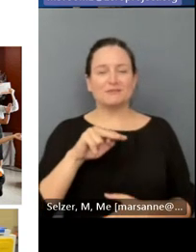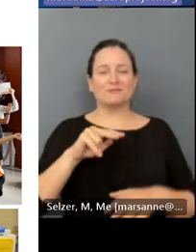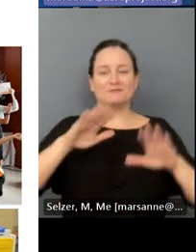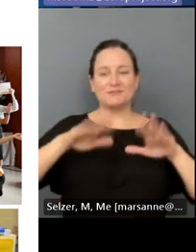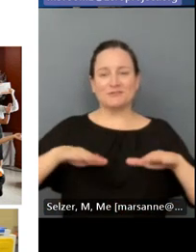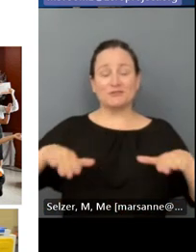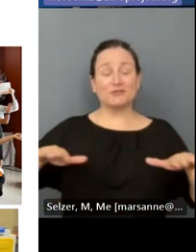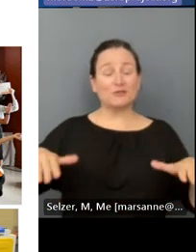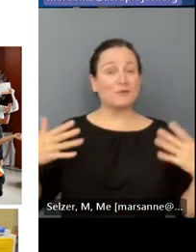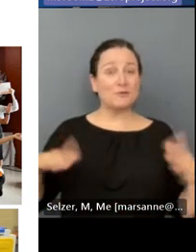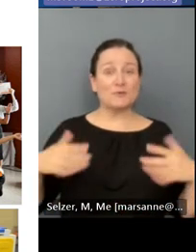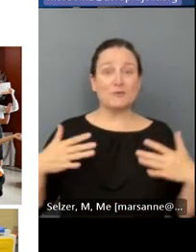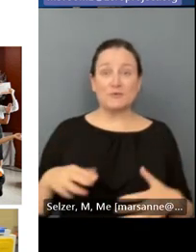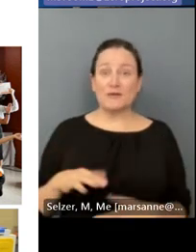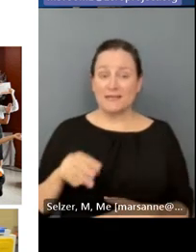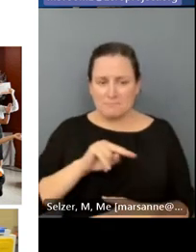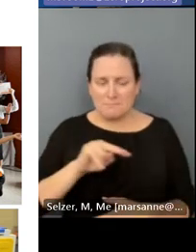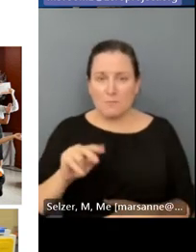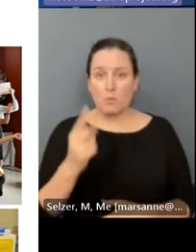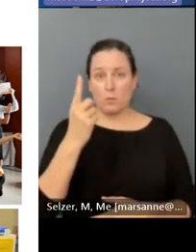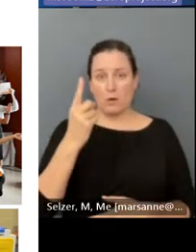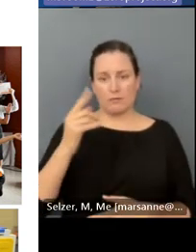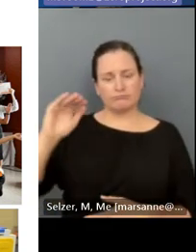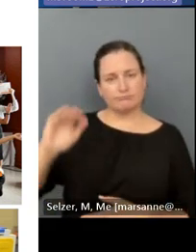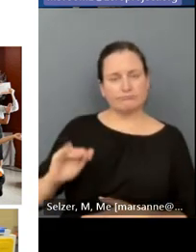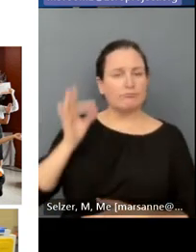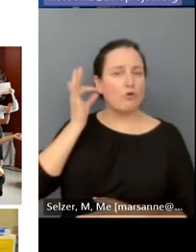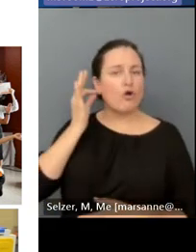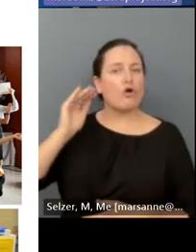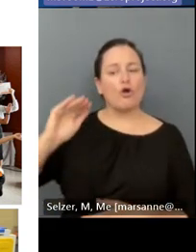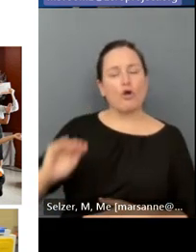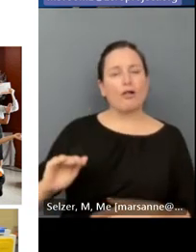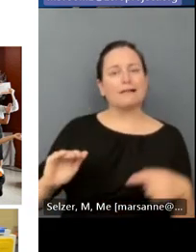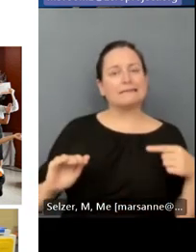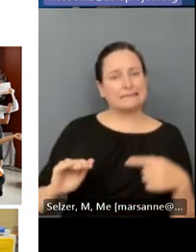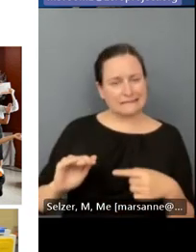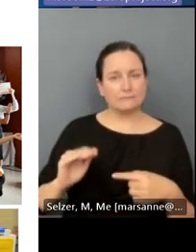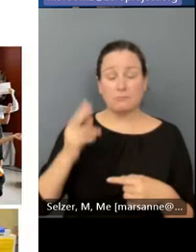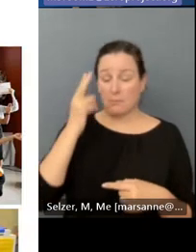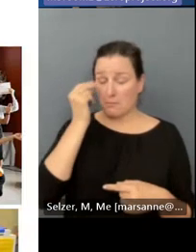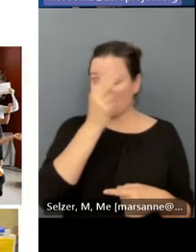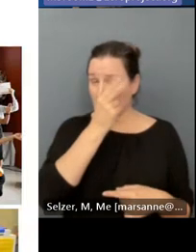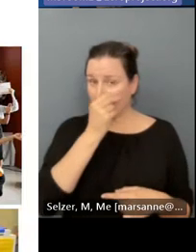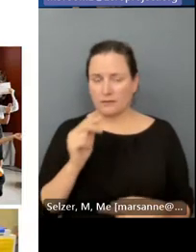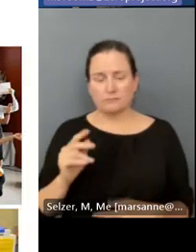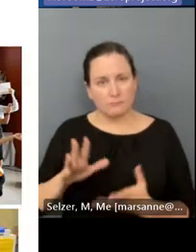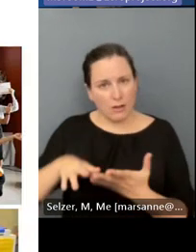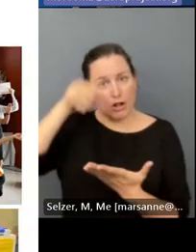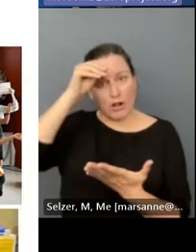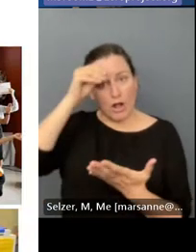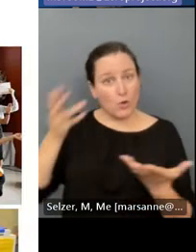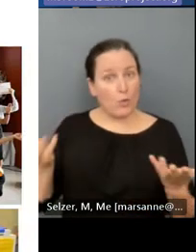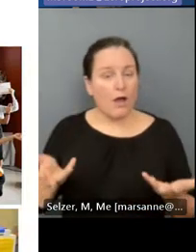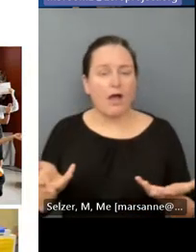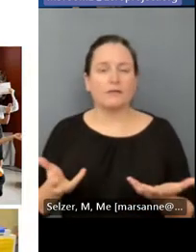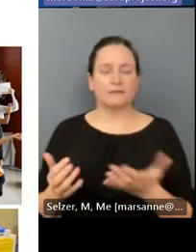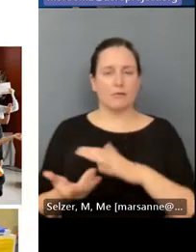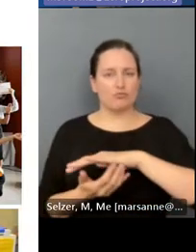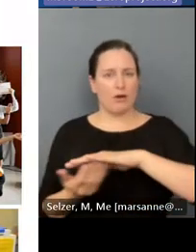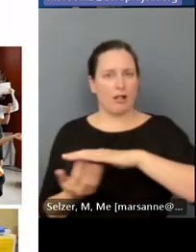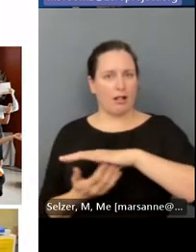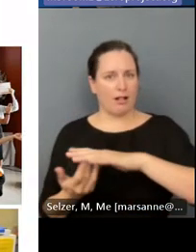girl learning Braille for the first time, a father amazed to see his child play with other kids, and a boy who